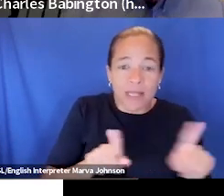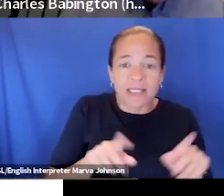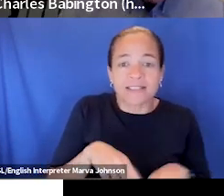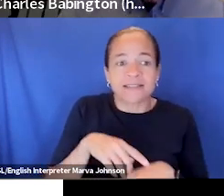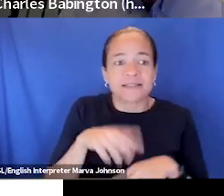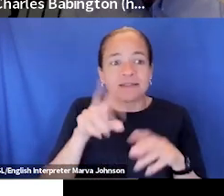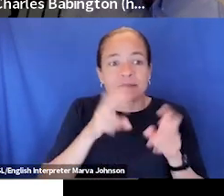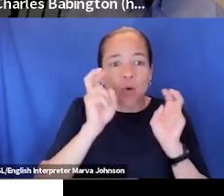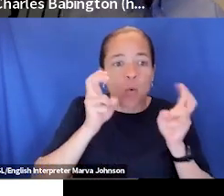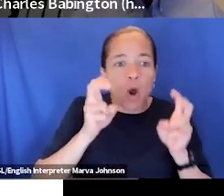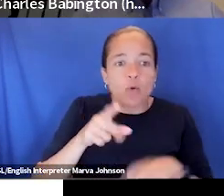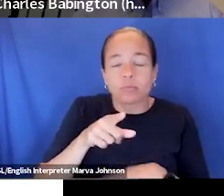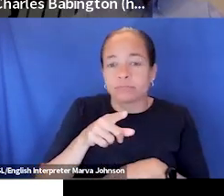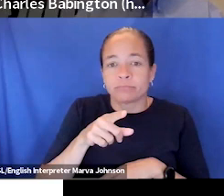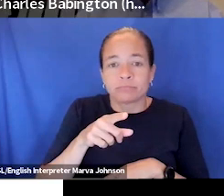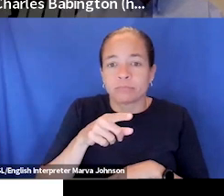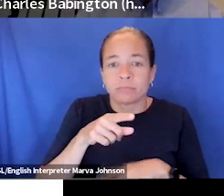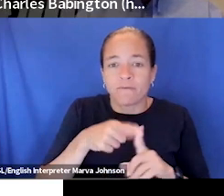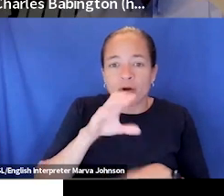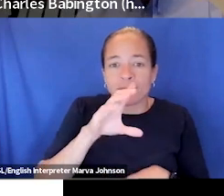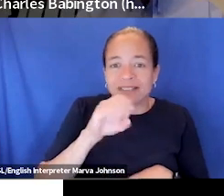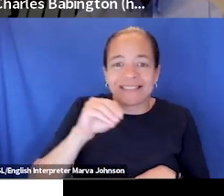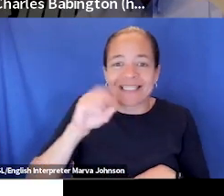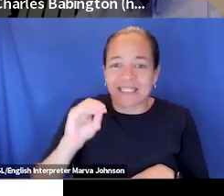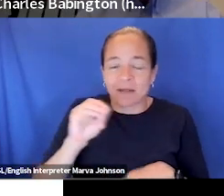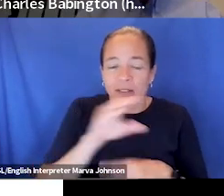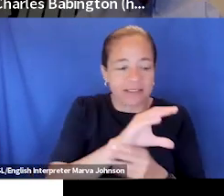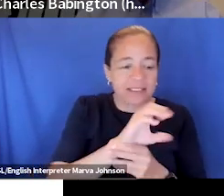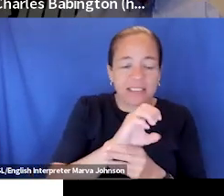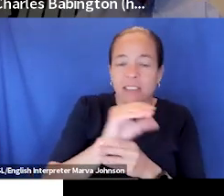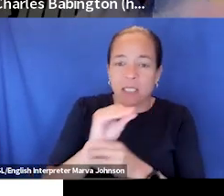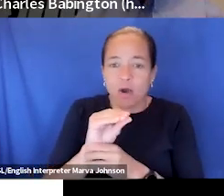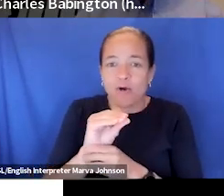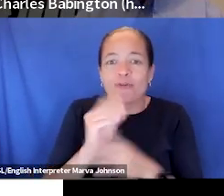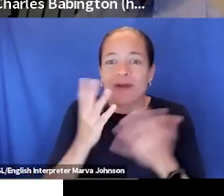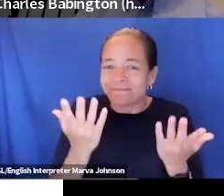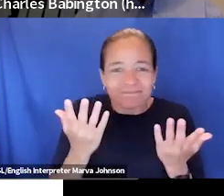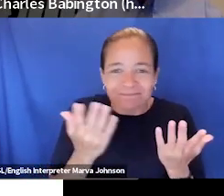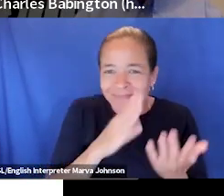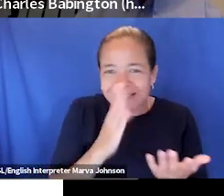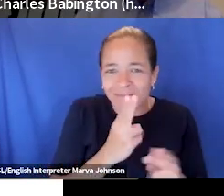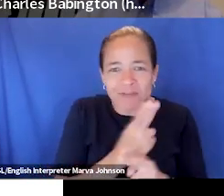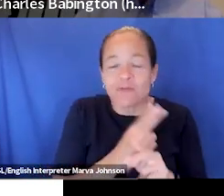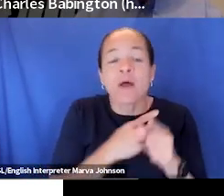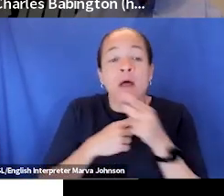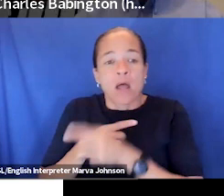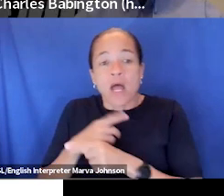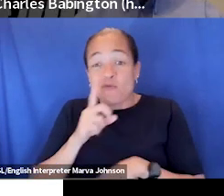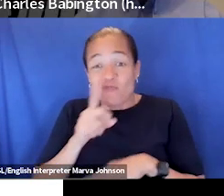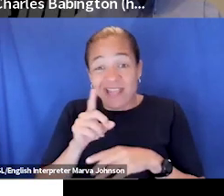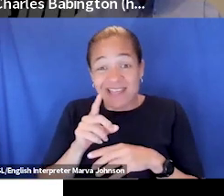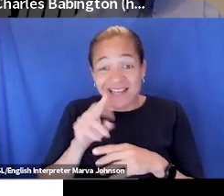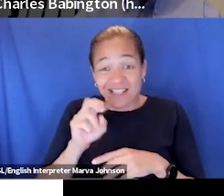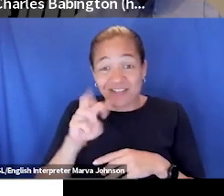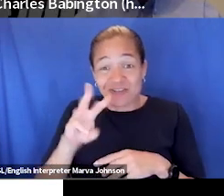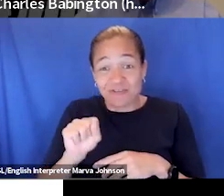almost never going to be used. So releasing a report is not news, and the busy reporter and editor like I was is probably